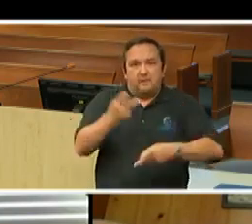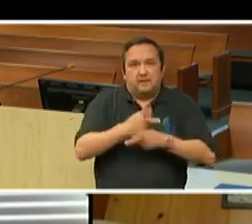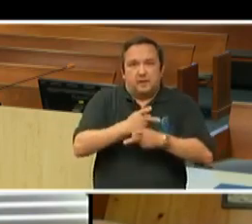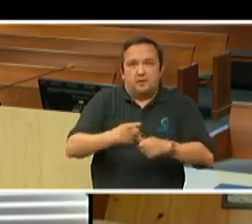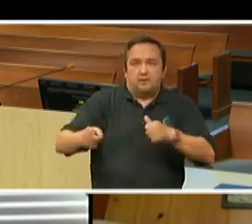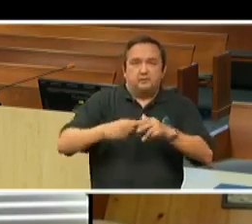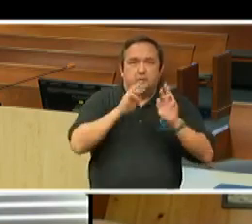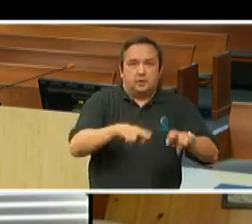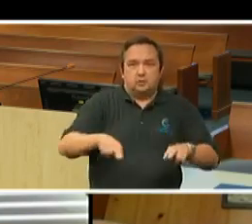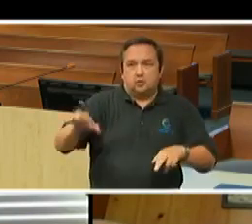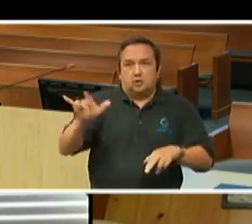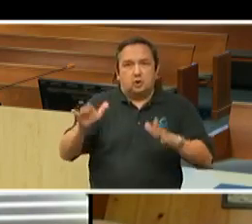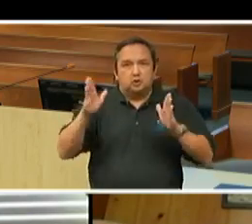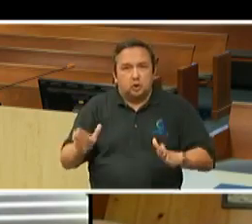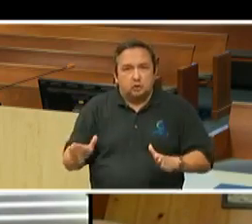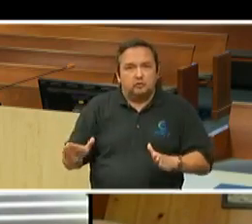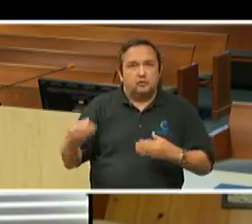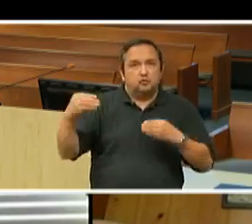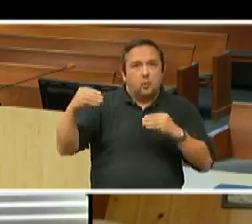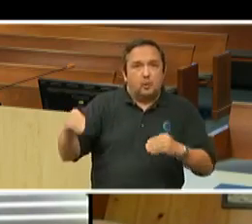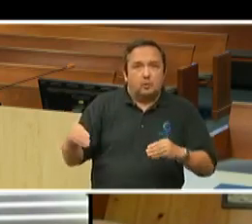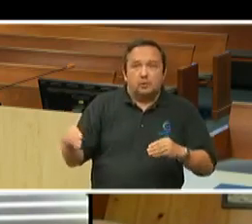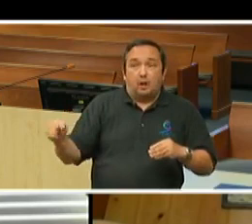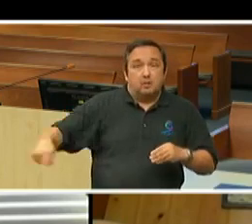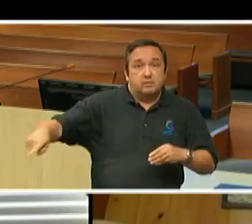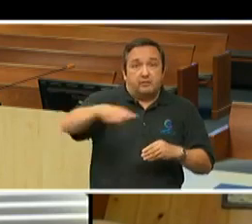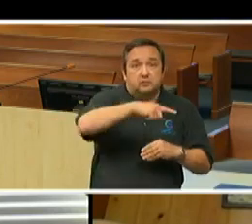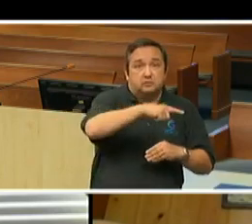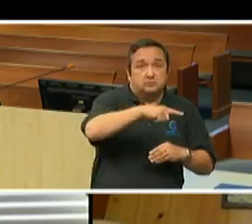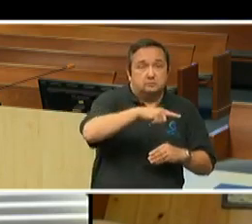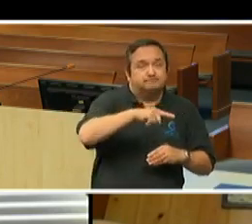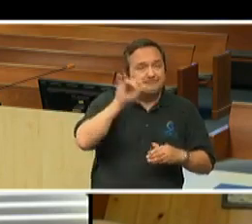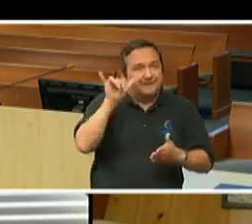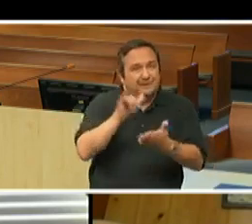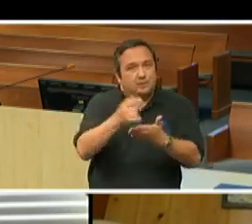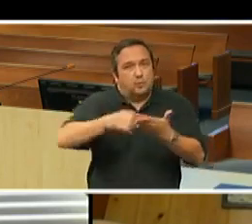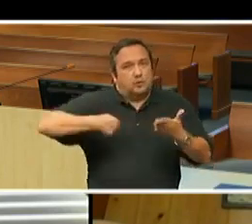the grocery clerks, and the many others. And that's